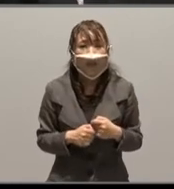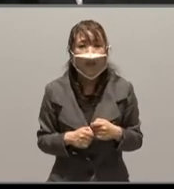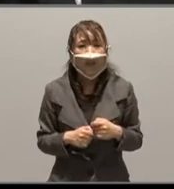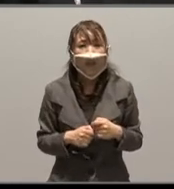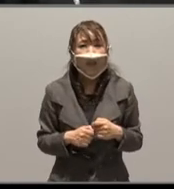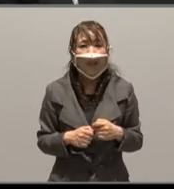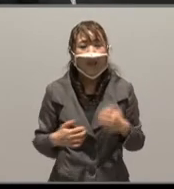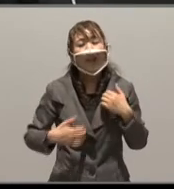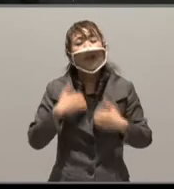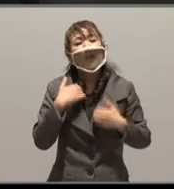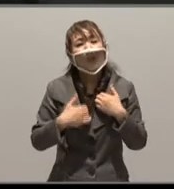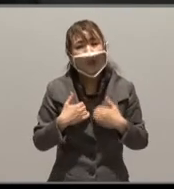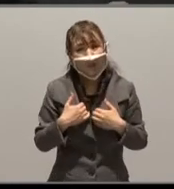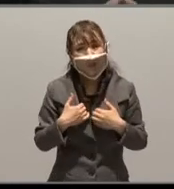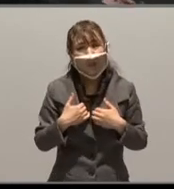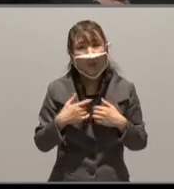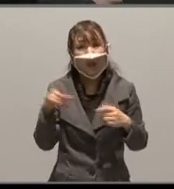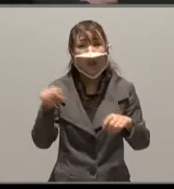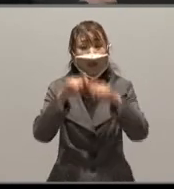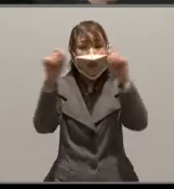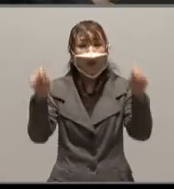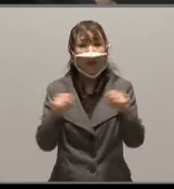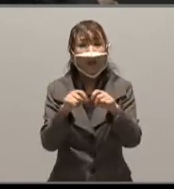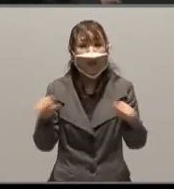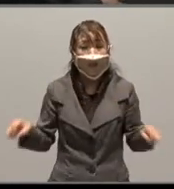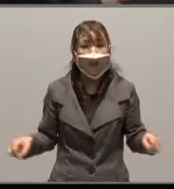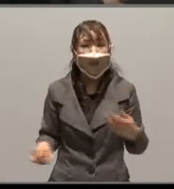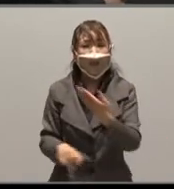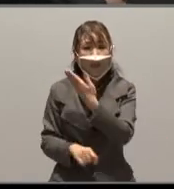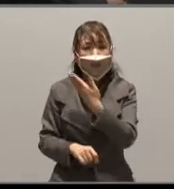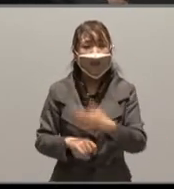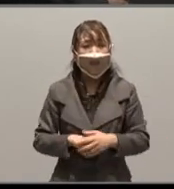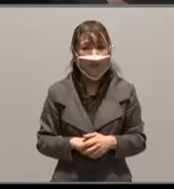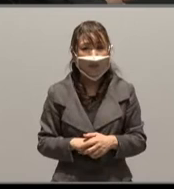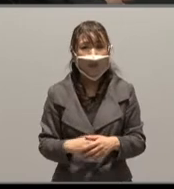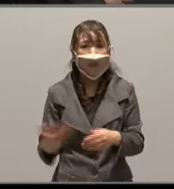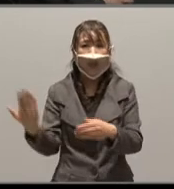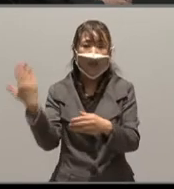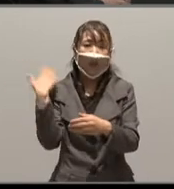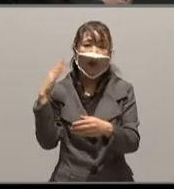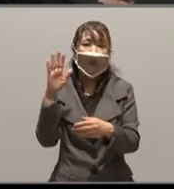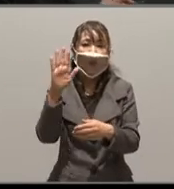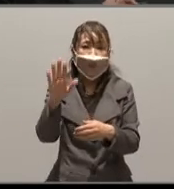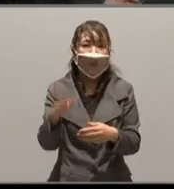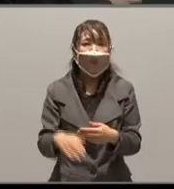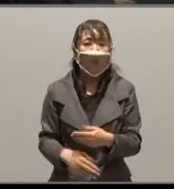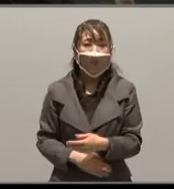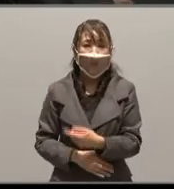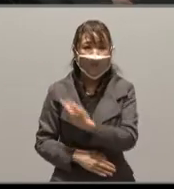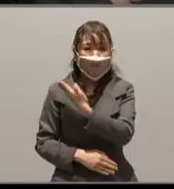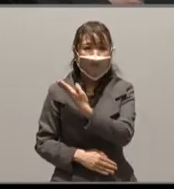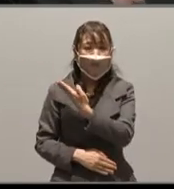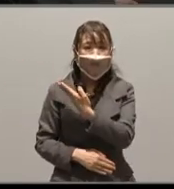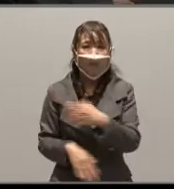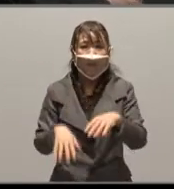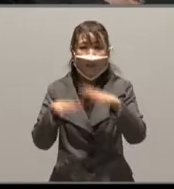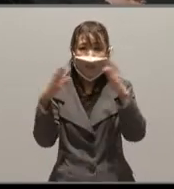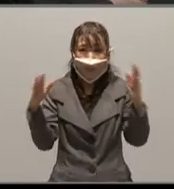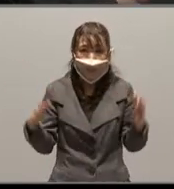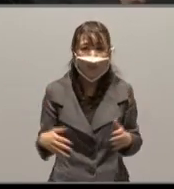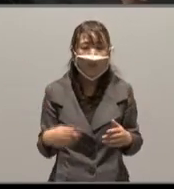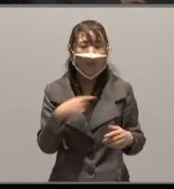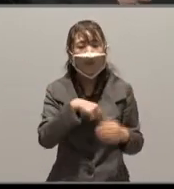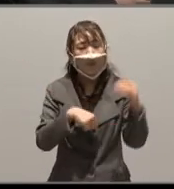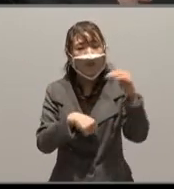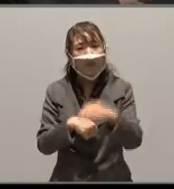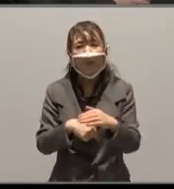So we let them to enjoy the walk in the park. And here you